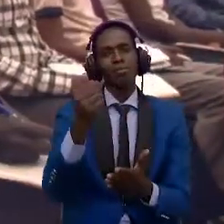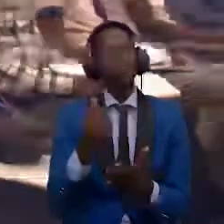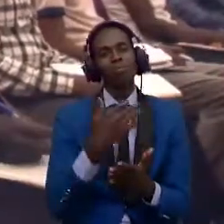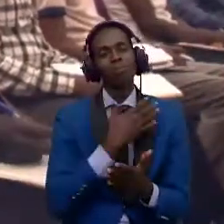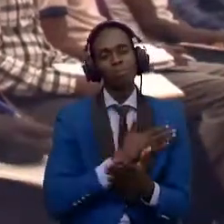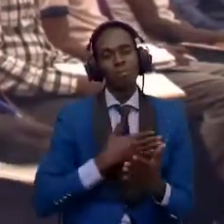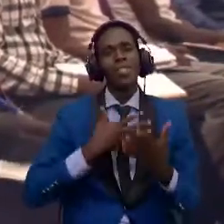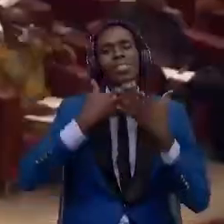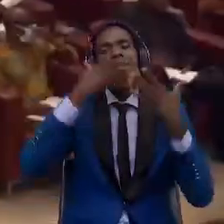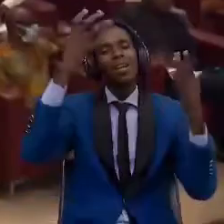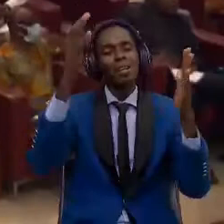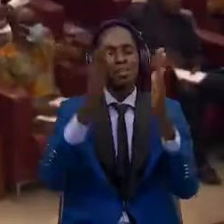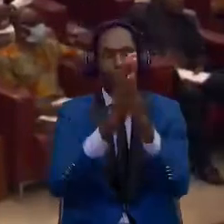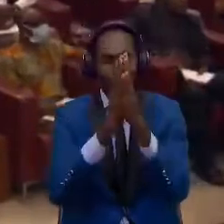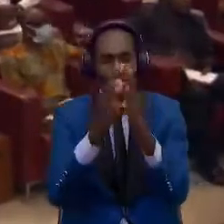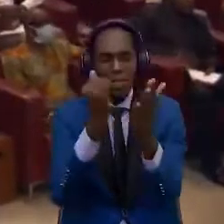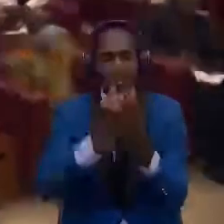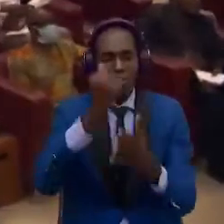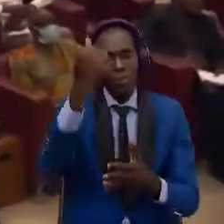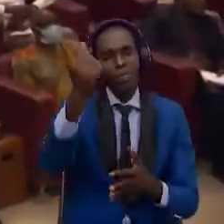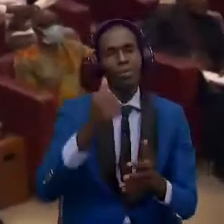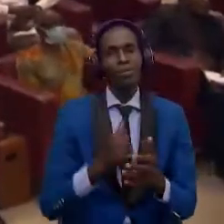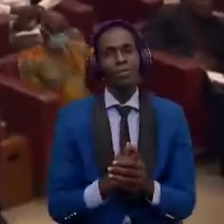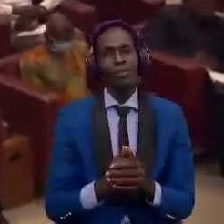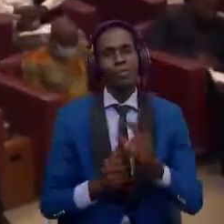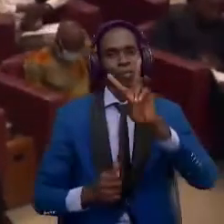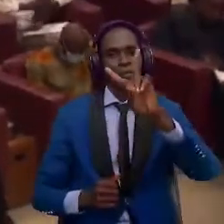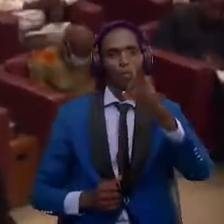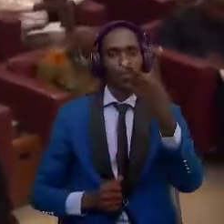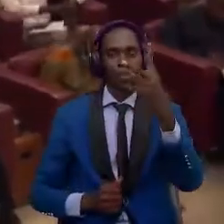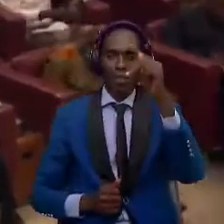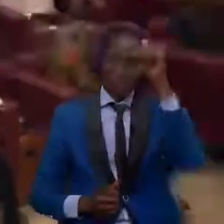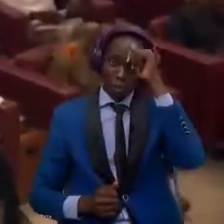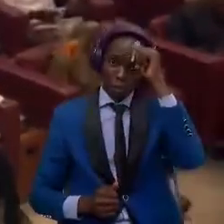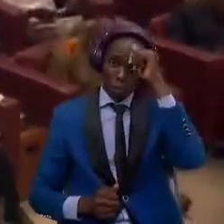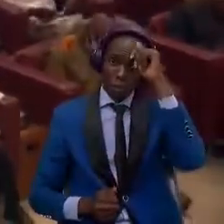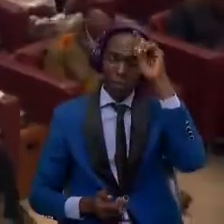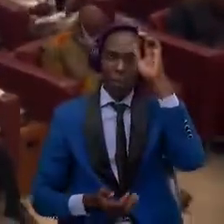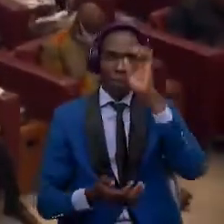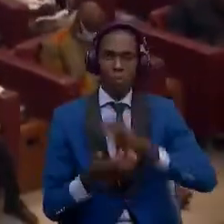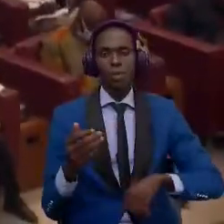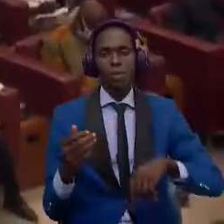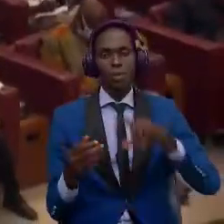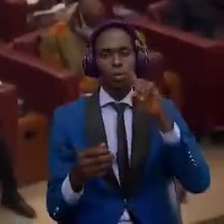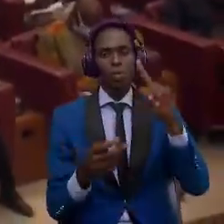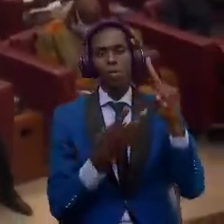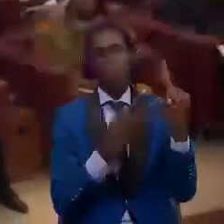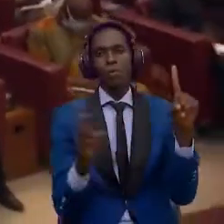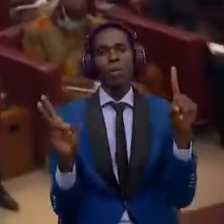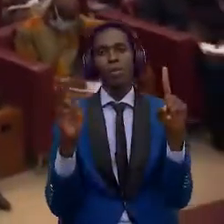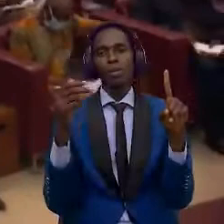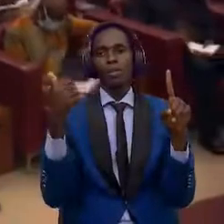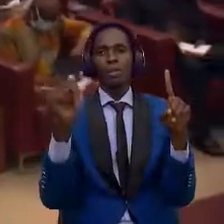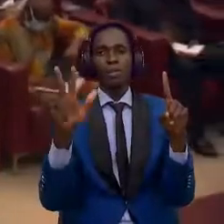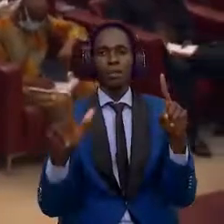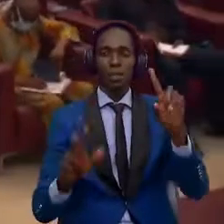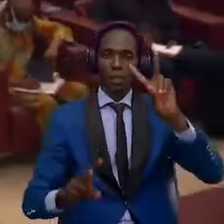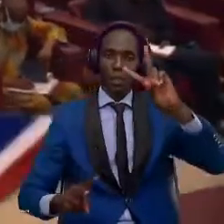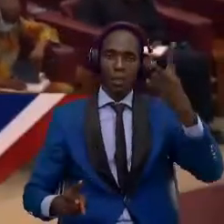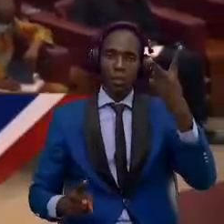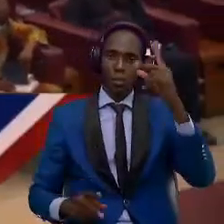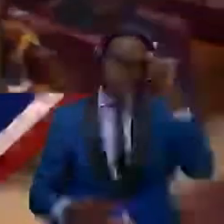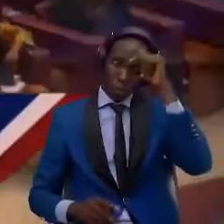good amen over there. 2 Timothy chapter 1, we're reading from verse 13. 2 Timothy